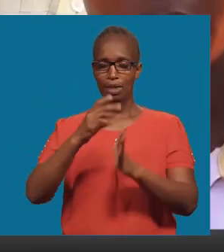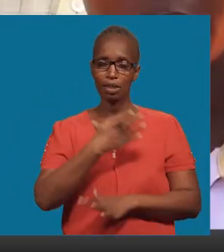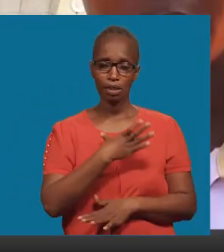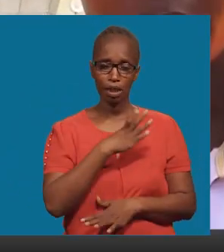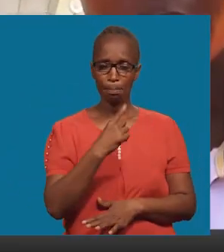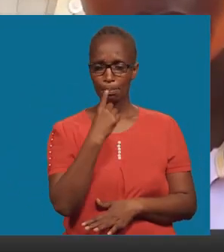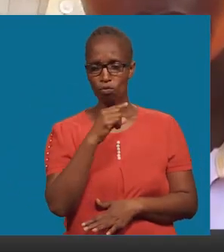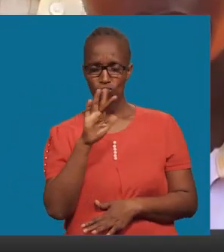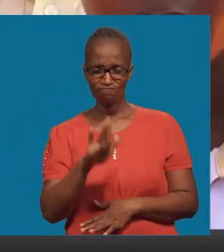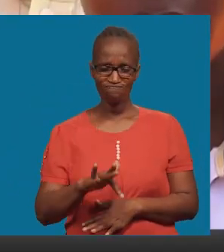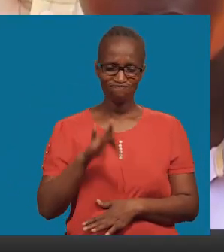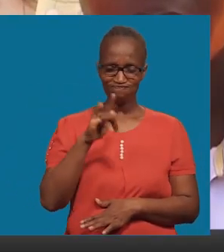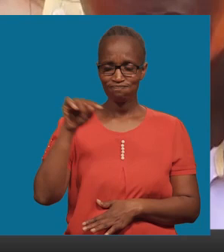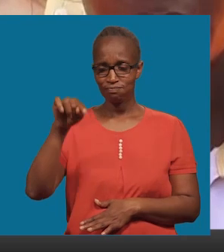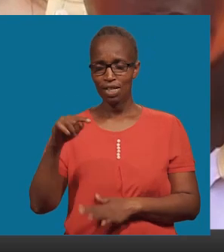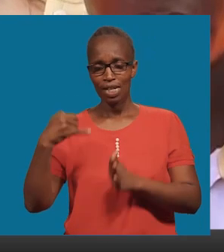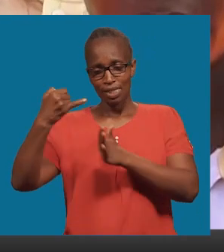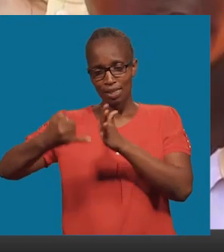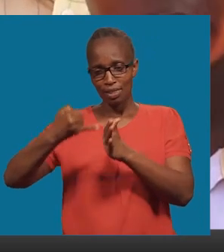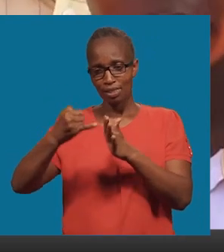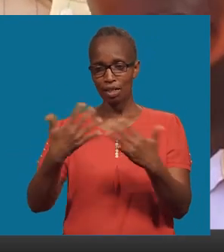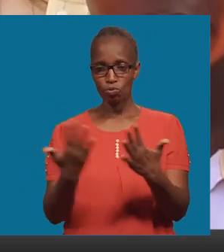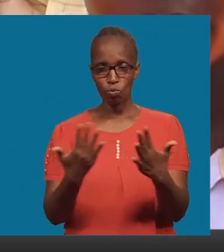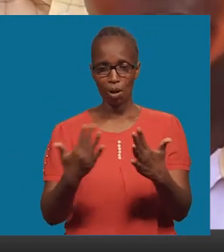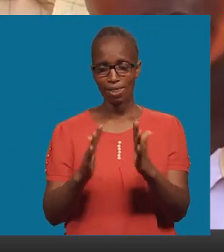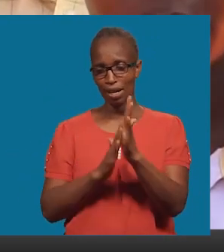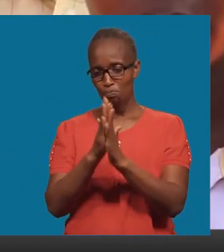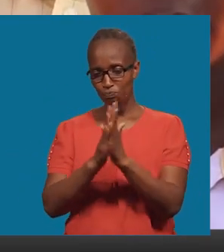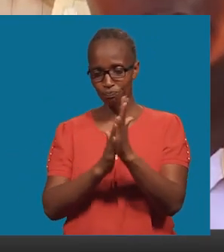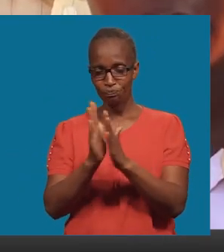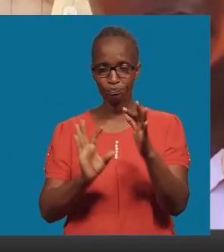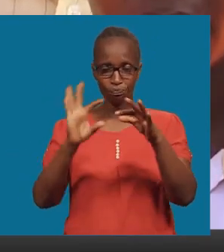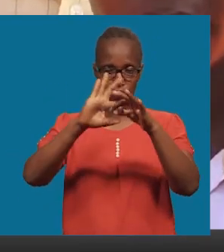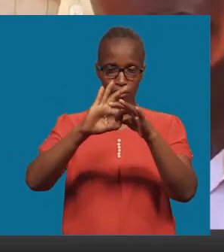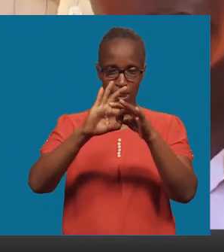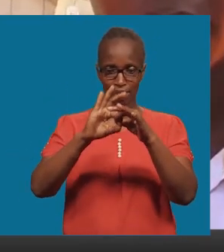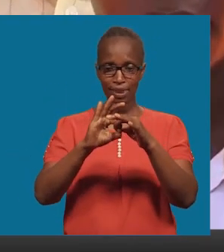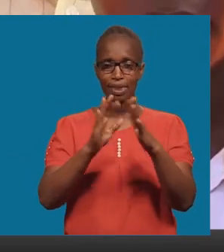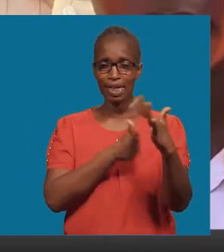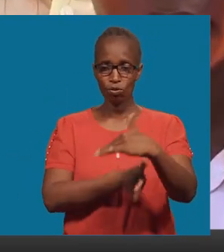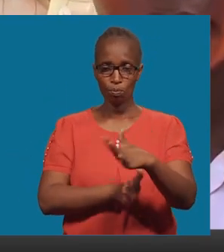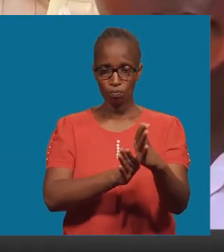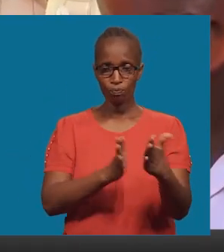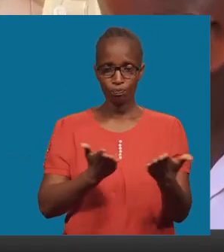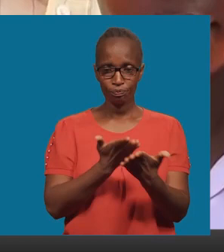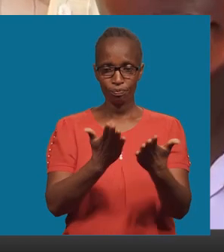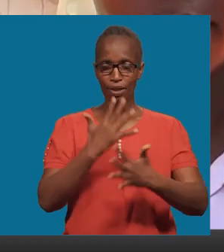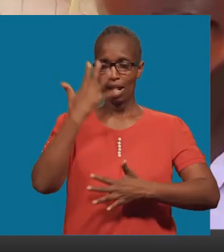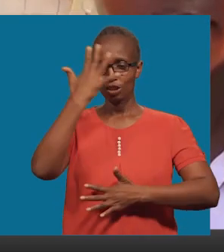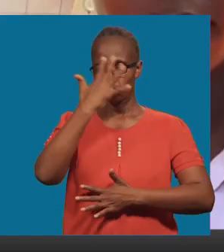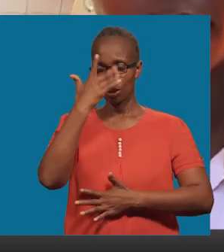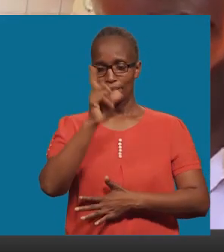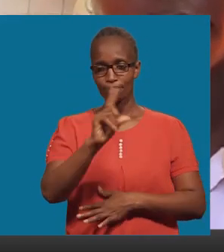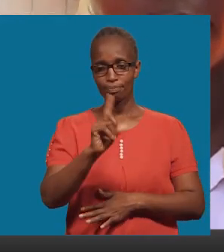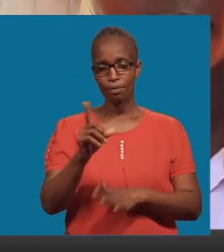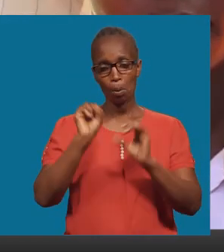that this is the industry that they want to join, the chances are there. Don't be shy. You can be onboarded